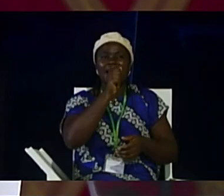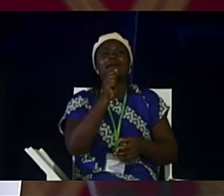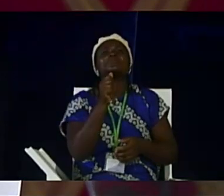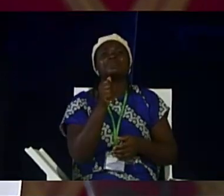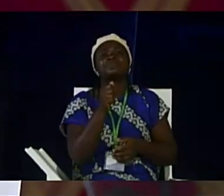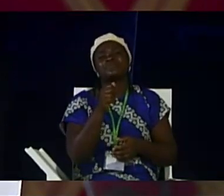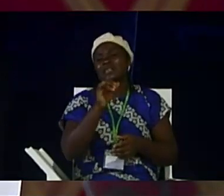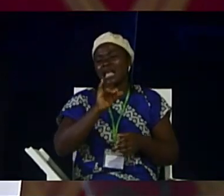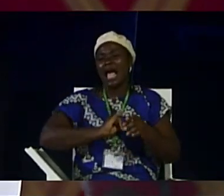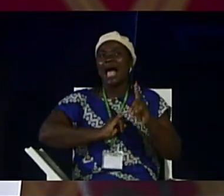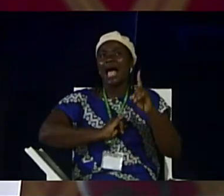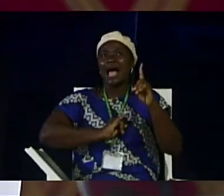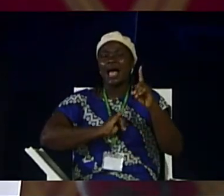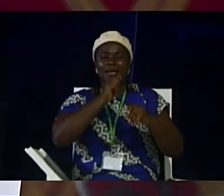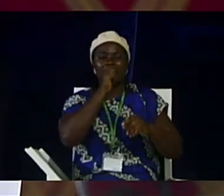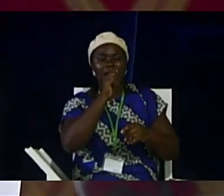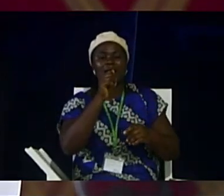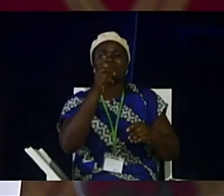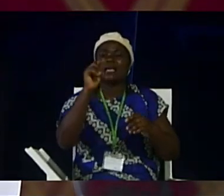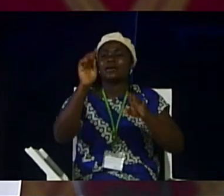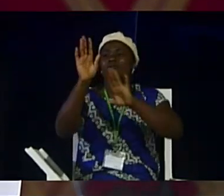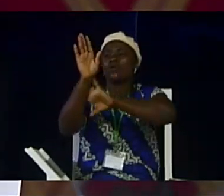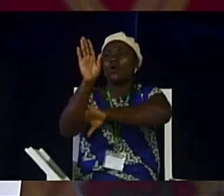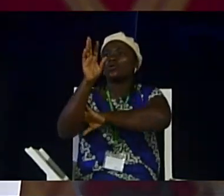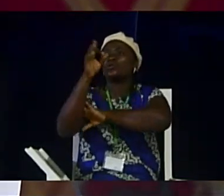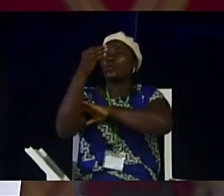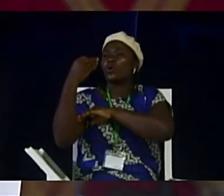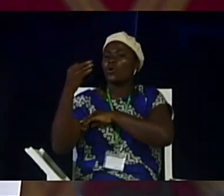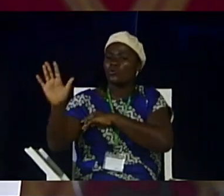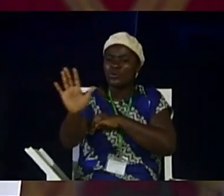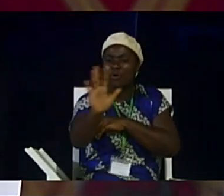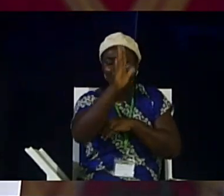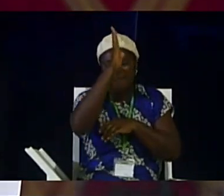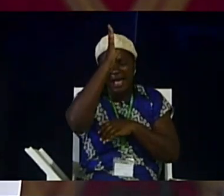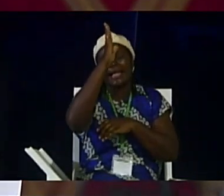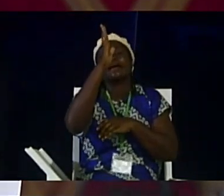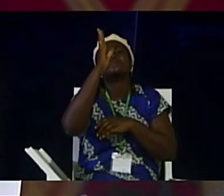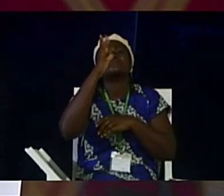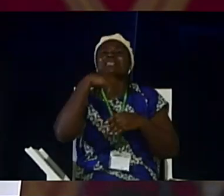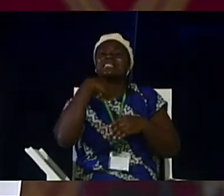I am the God of your fathers.